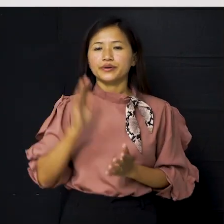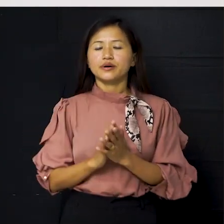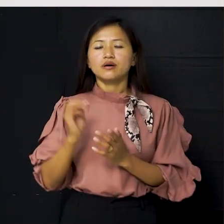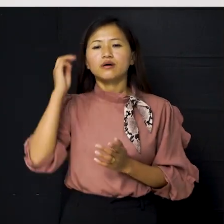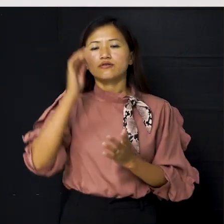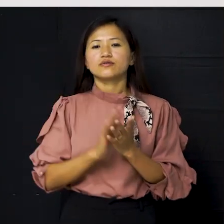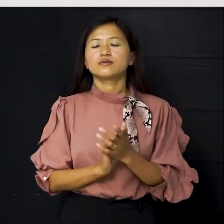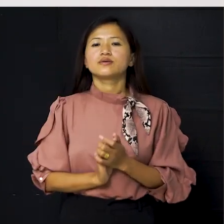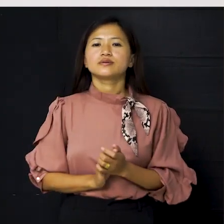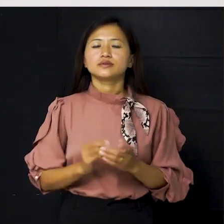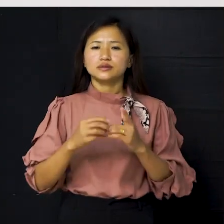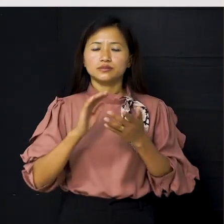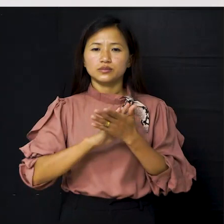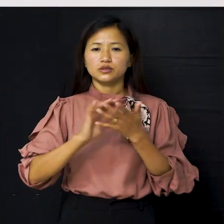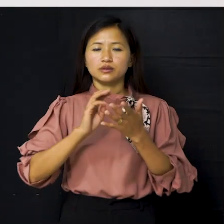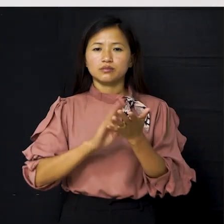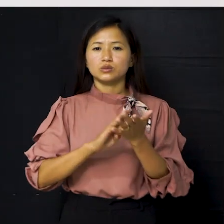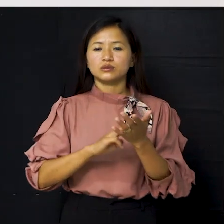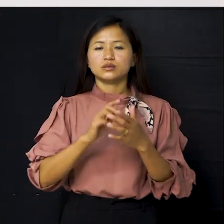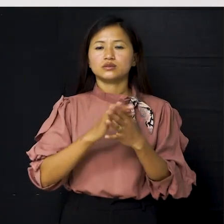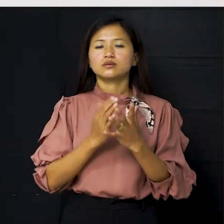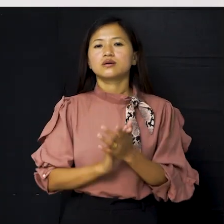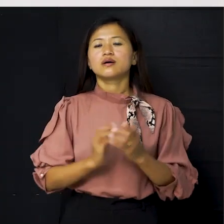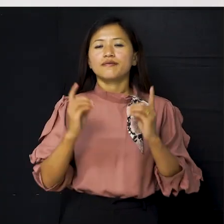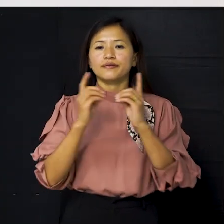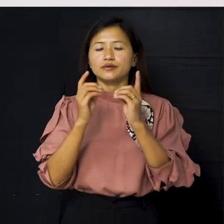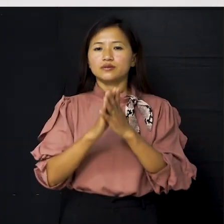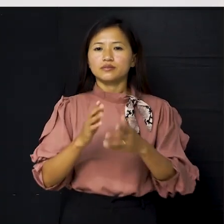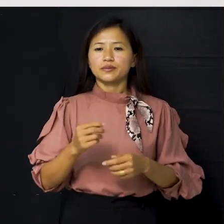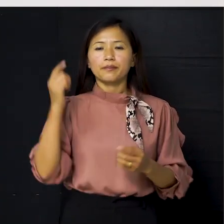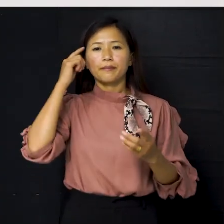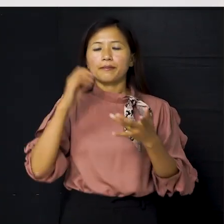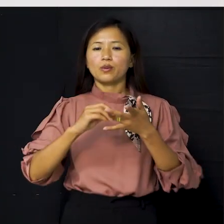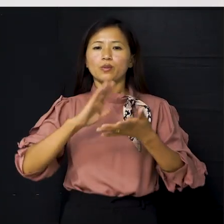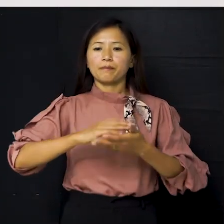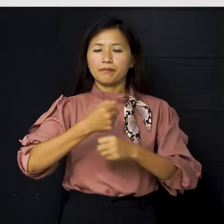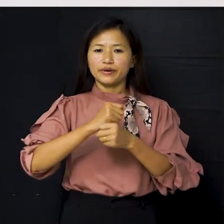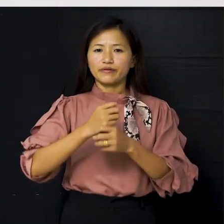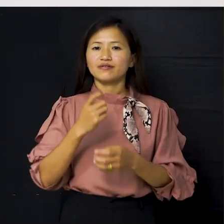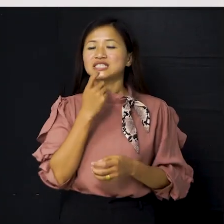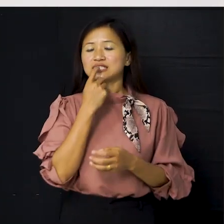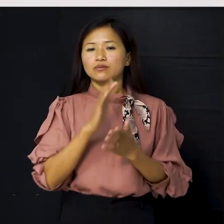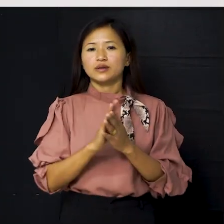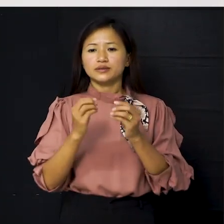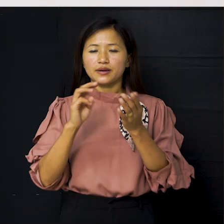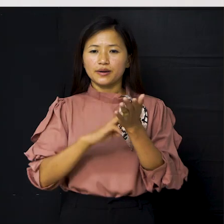Mumtaz Mahal. So this Taj Mahal, it is made of white marble, and